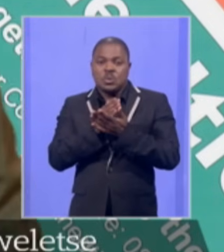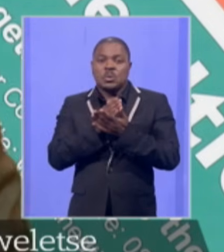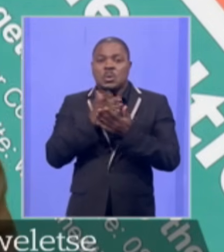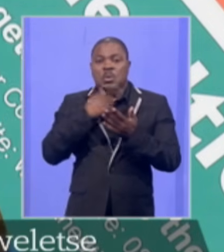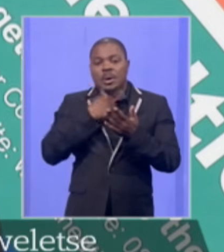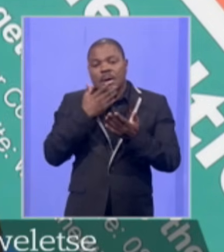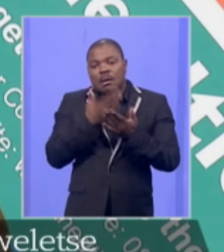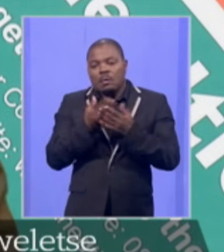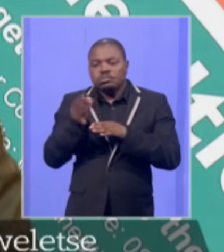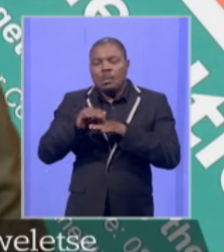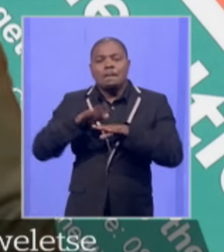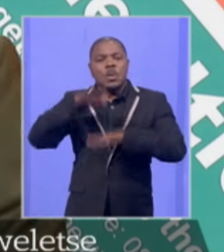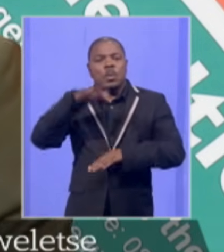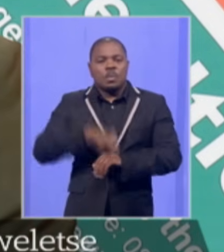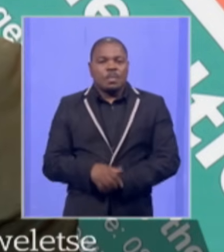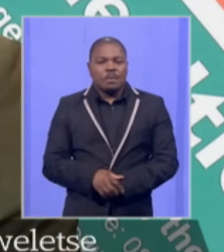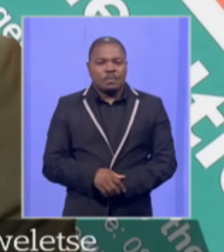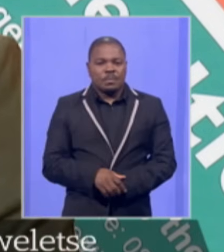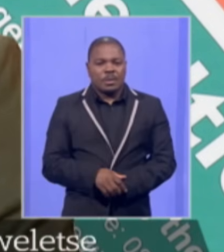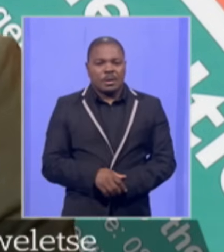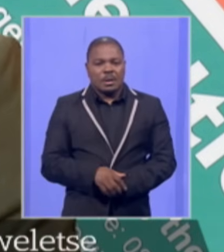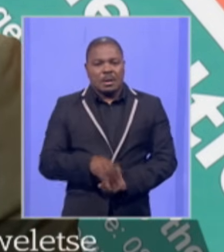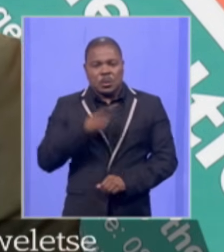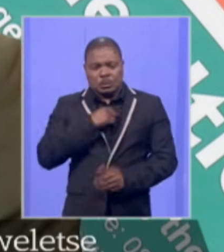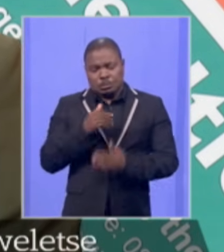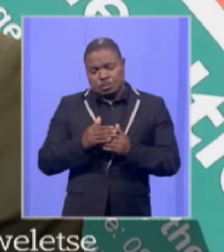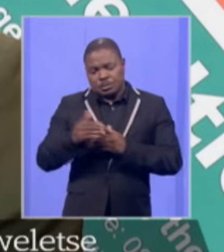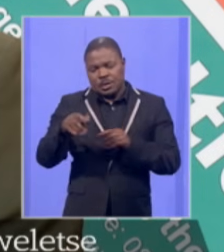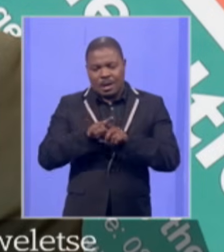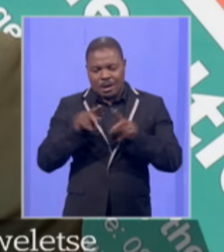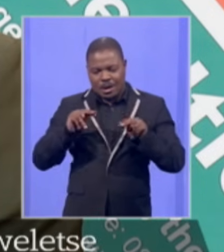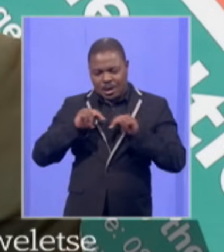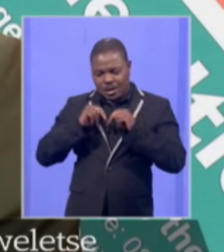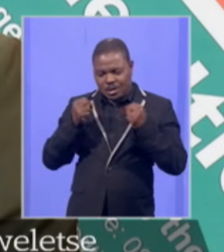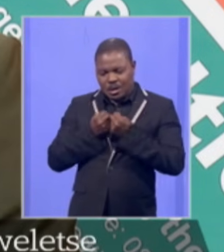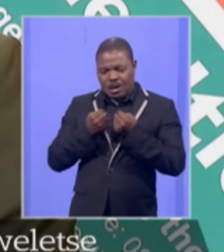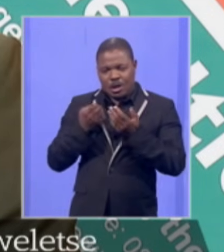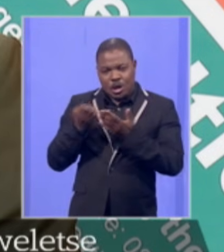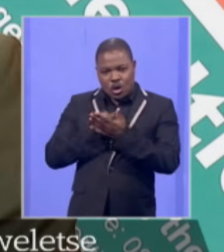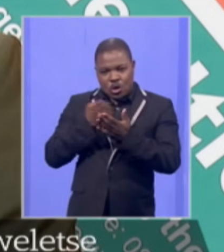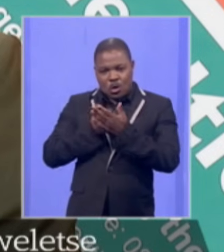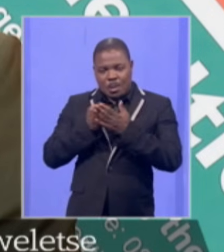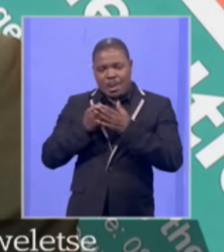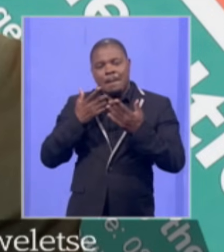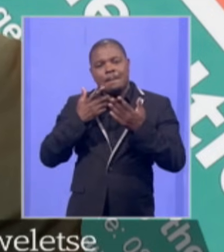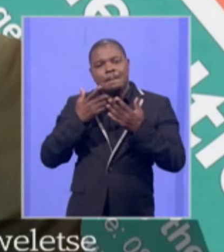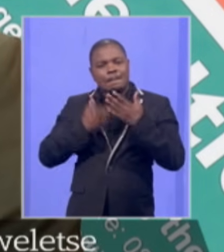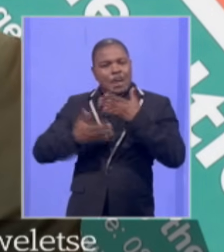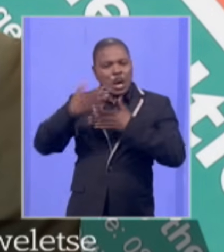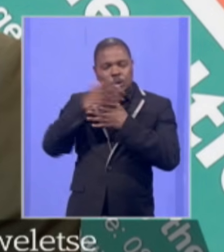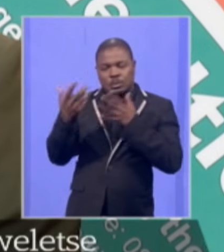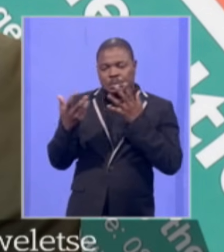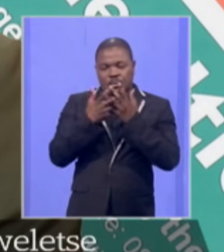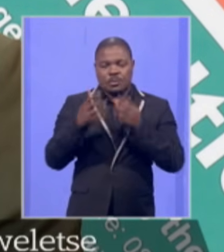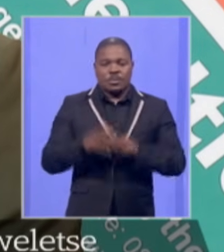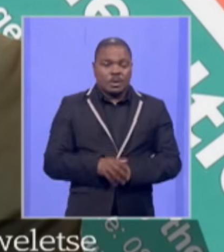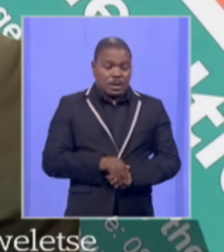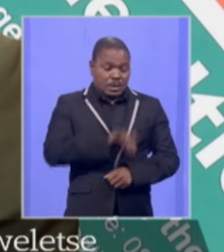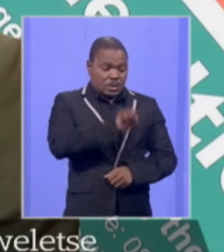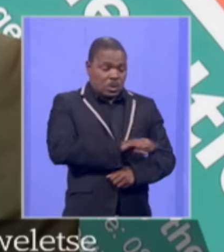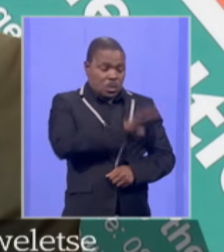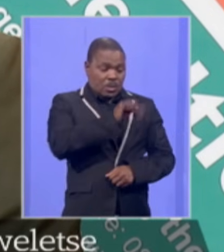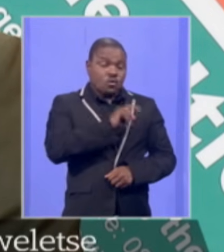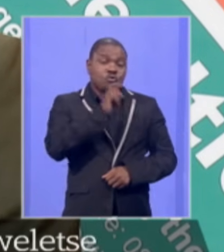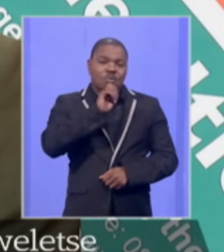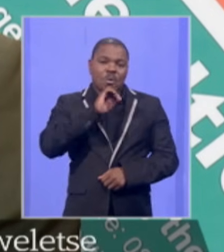input requirements, fostering resilience in line with national economic priorities. South Africa will leverage the Africa